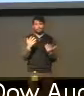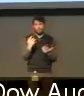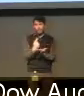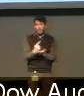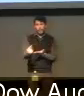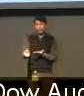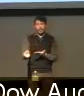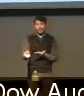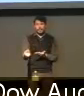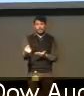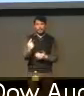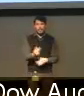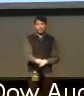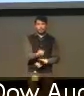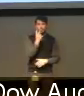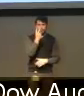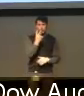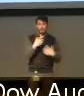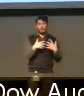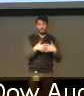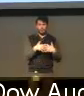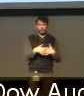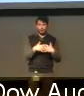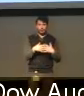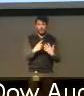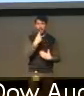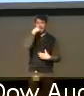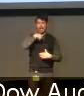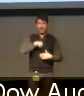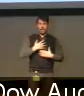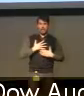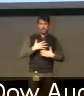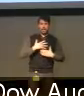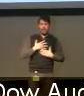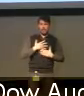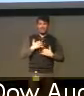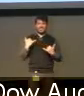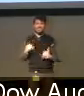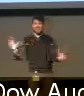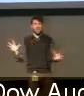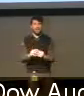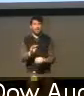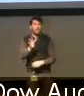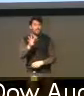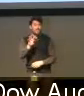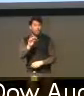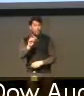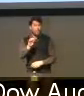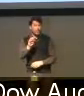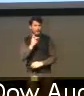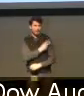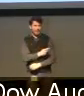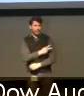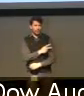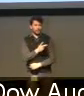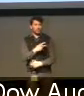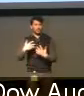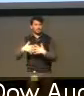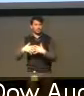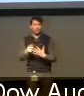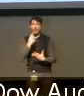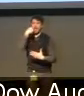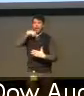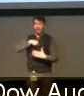from 2 mechanically ventilated patients to a census of 50 with about 40 mechanically ventilated patients in the RICU. I don't think any of